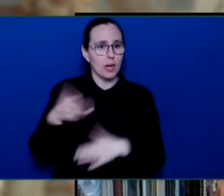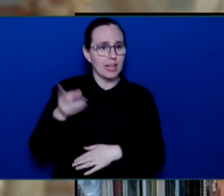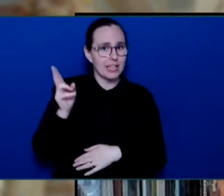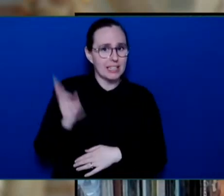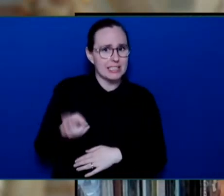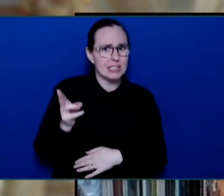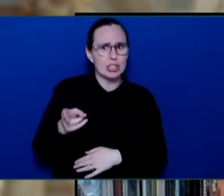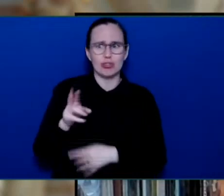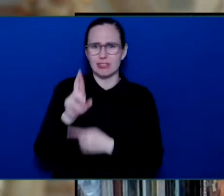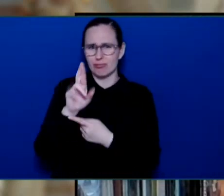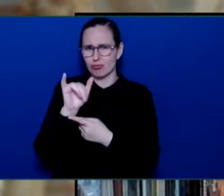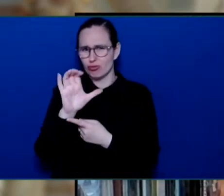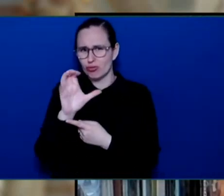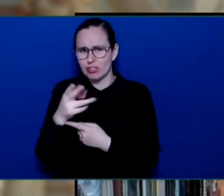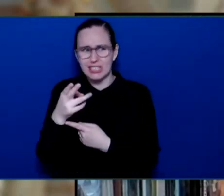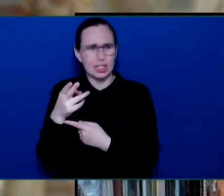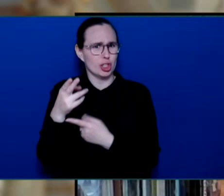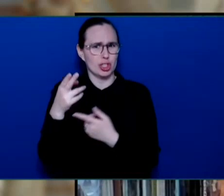Yesterday, the Entmetatluk